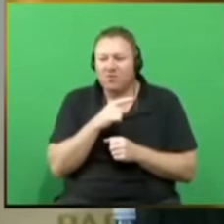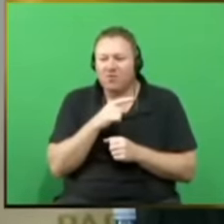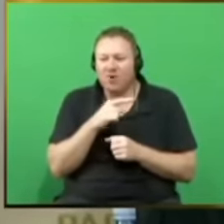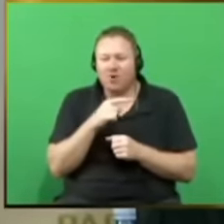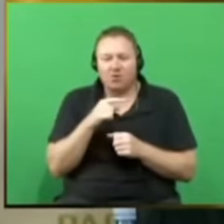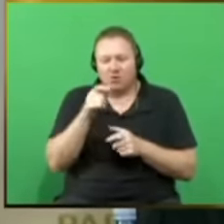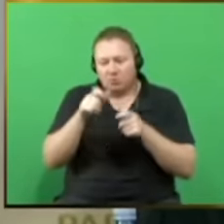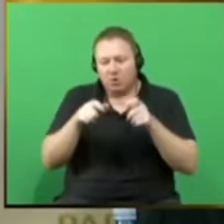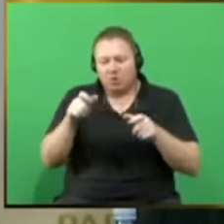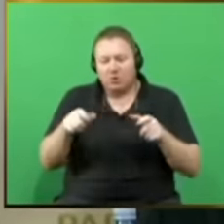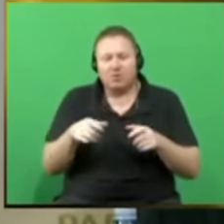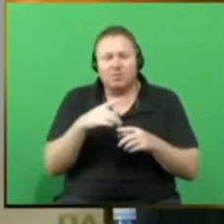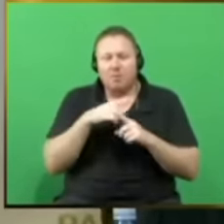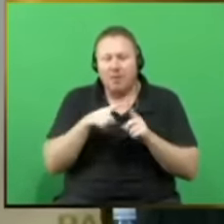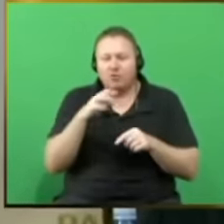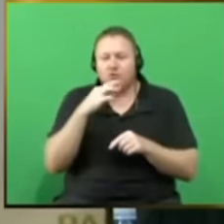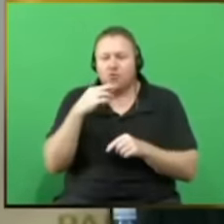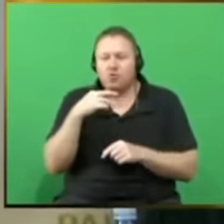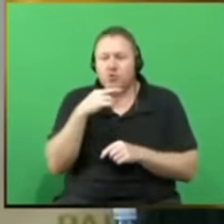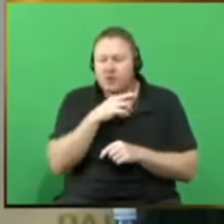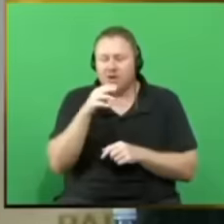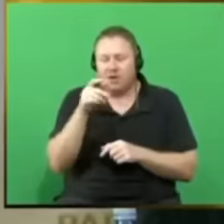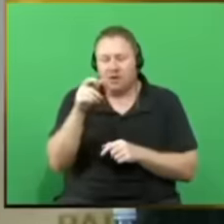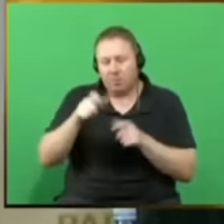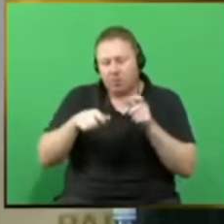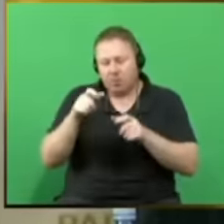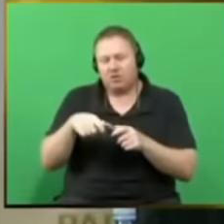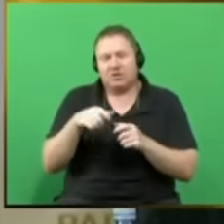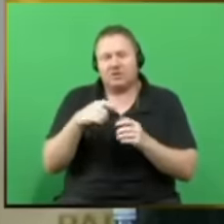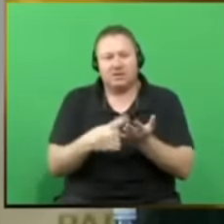swallows. I'm going to talk about real people.